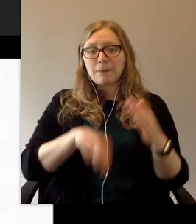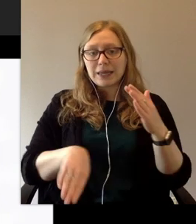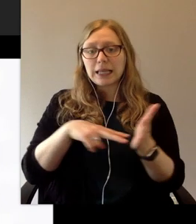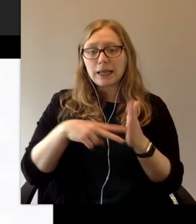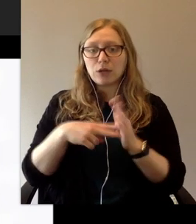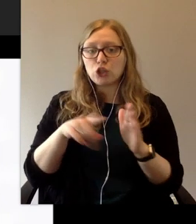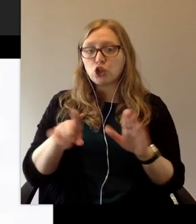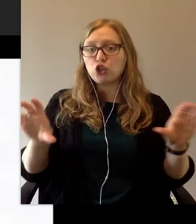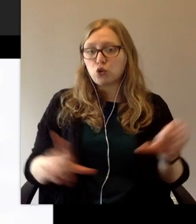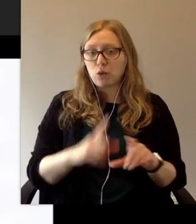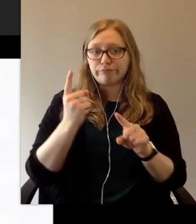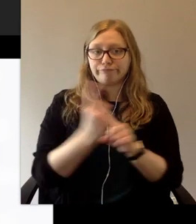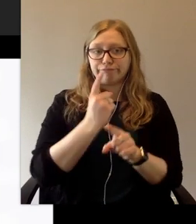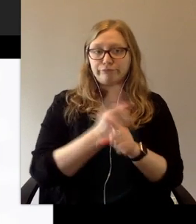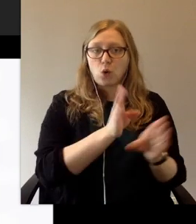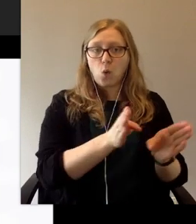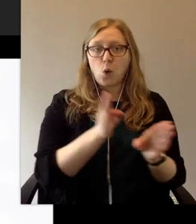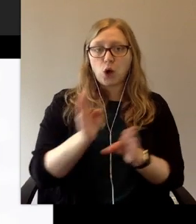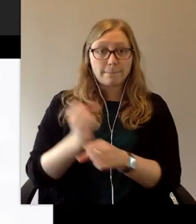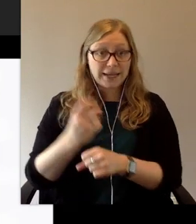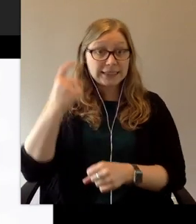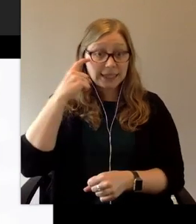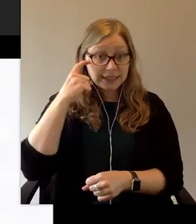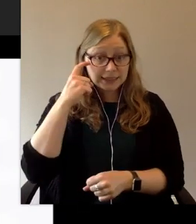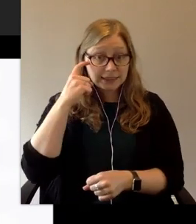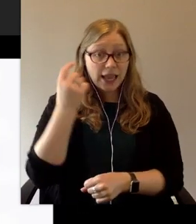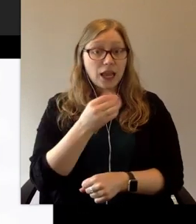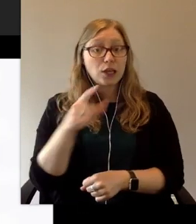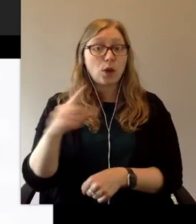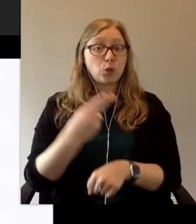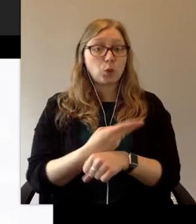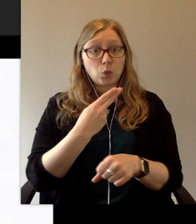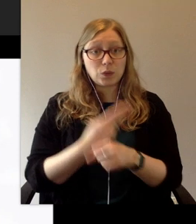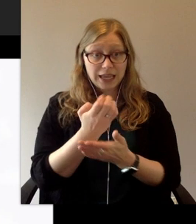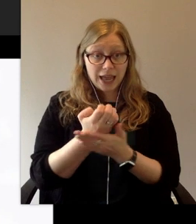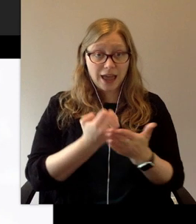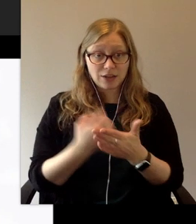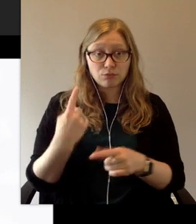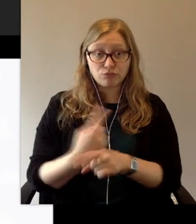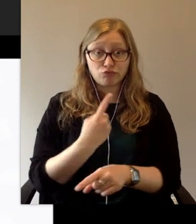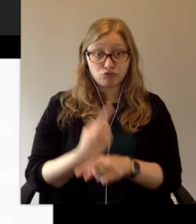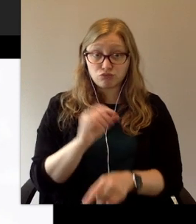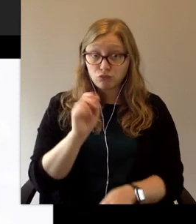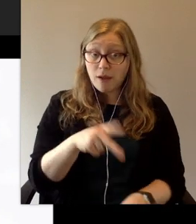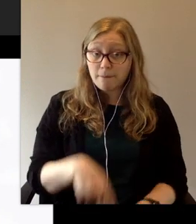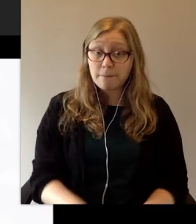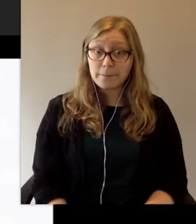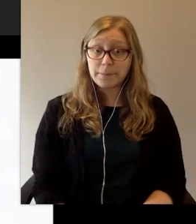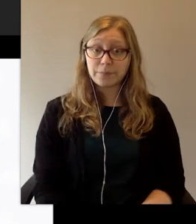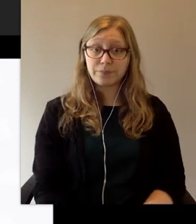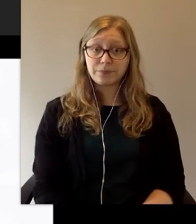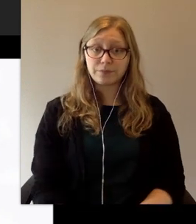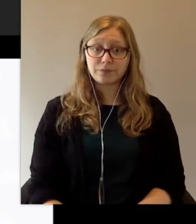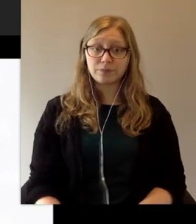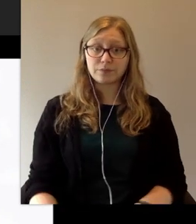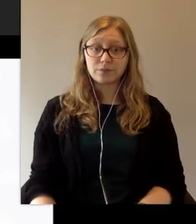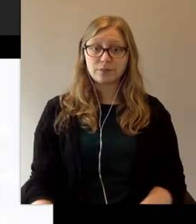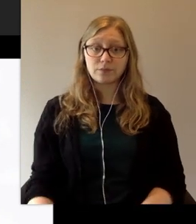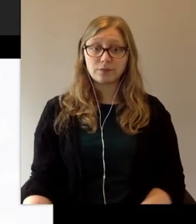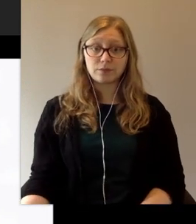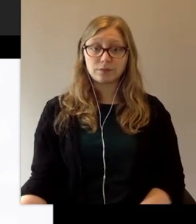an order that makes sense and you're using the evidence correctly. Okay? This is something that if